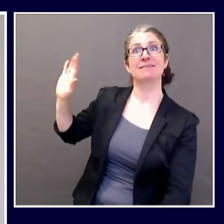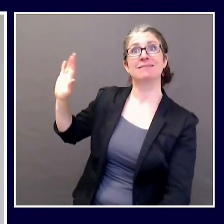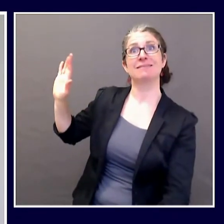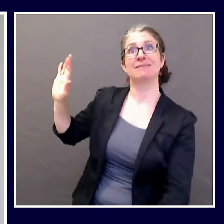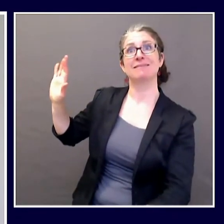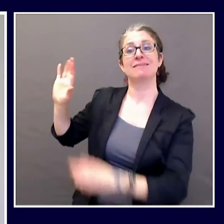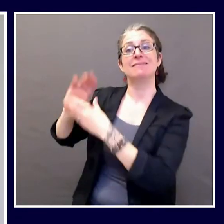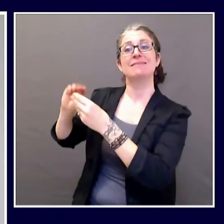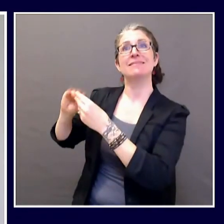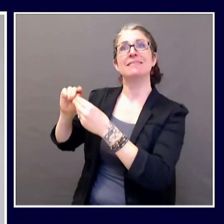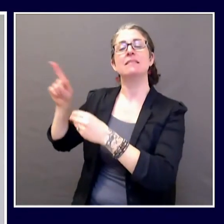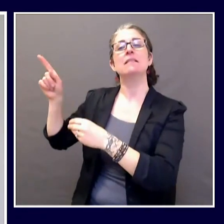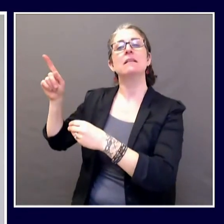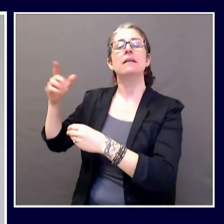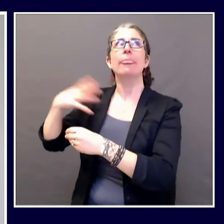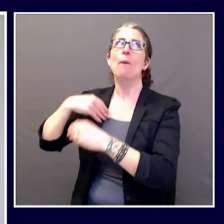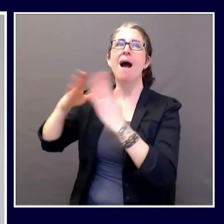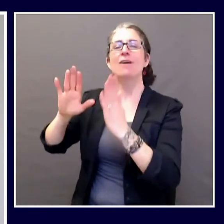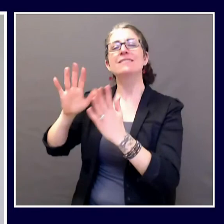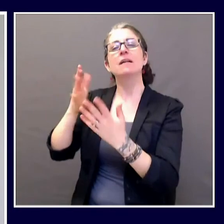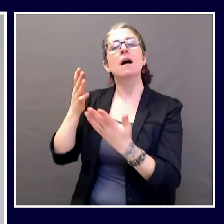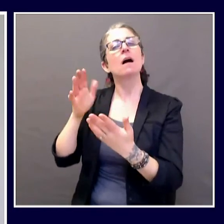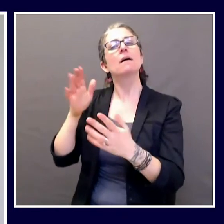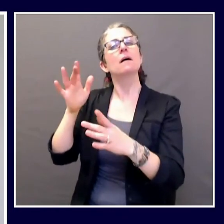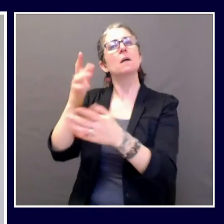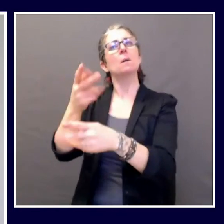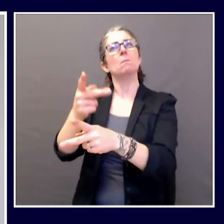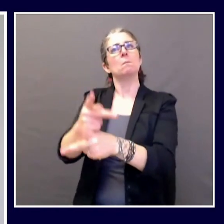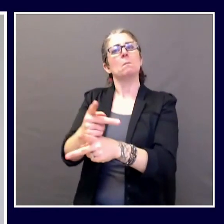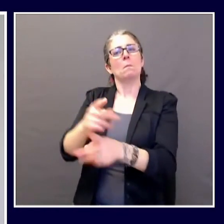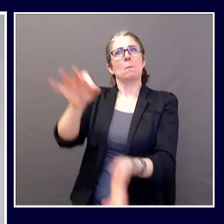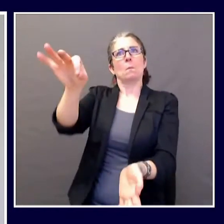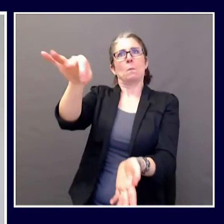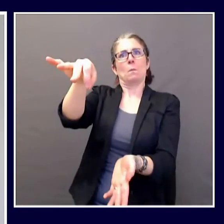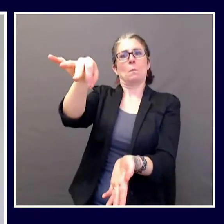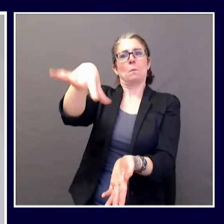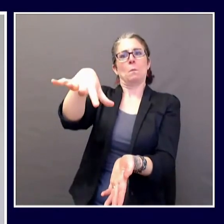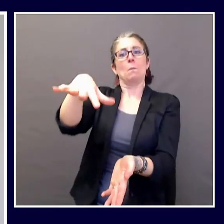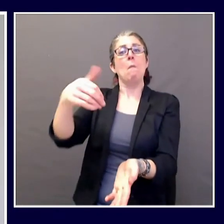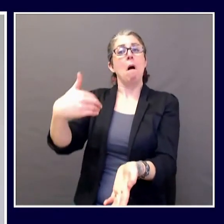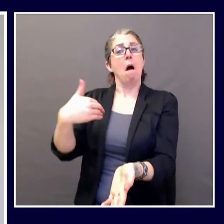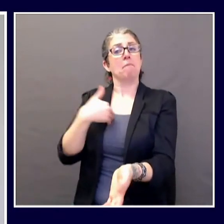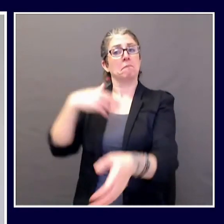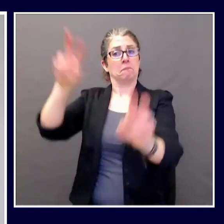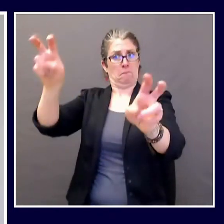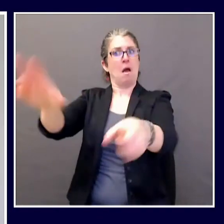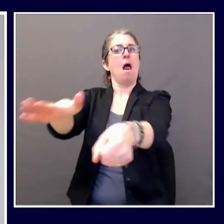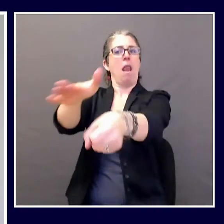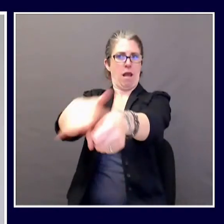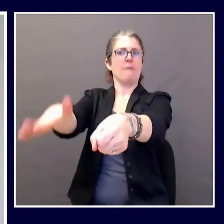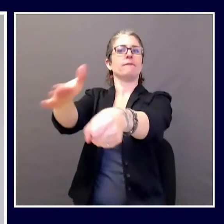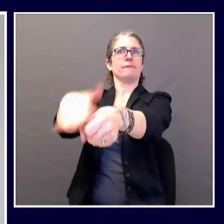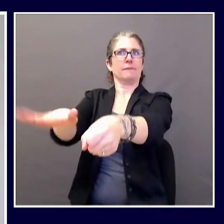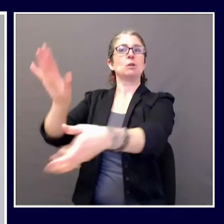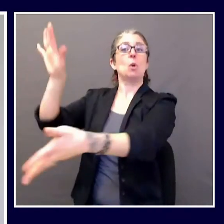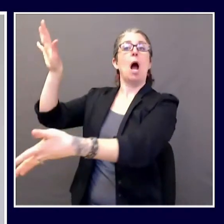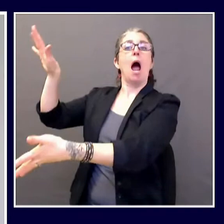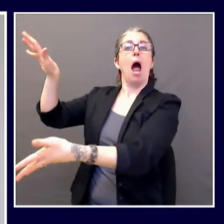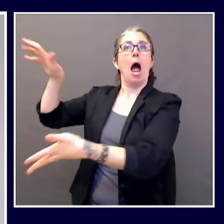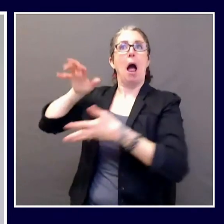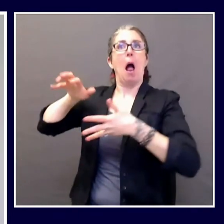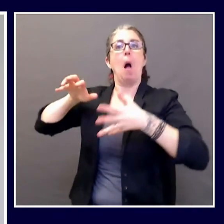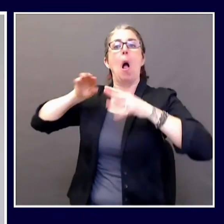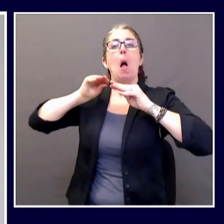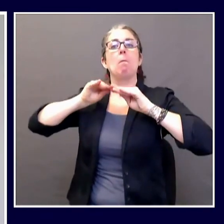sufficient vaccine supply available toward late May. Then getting those shots into arms,